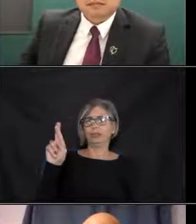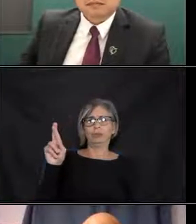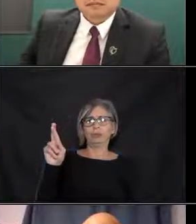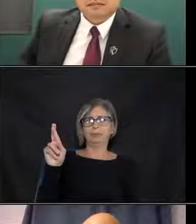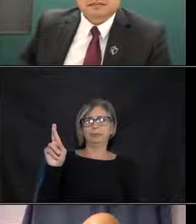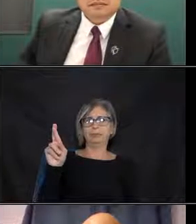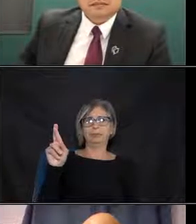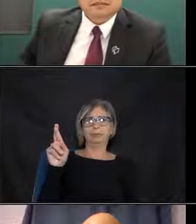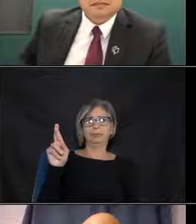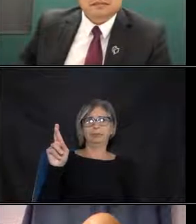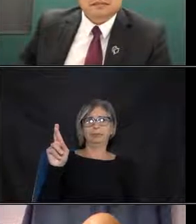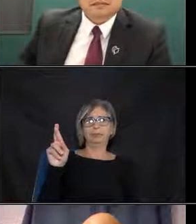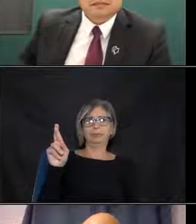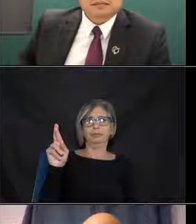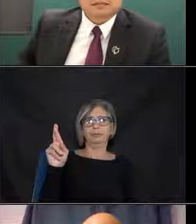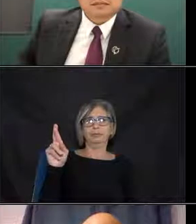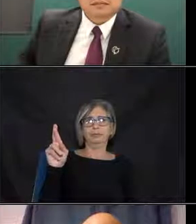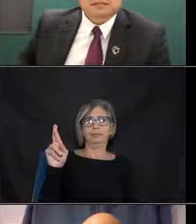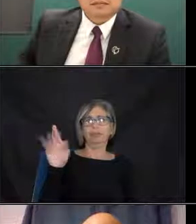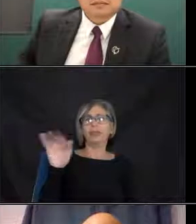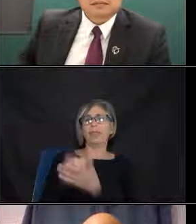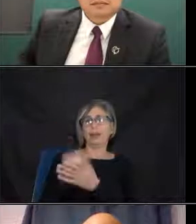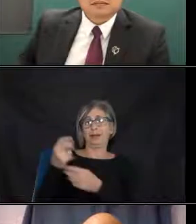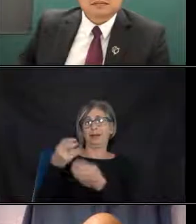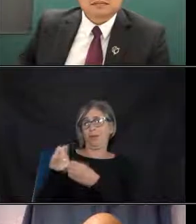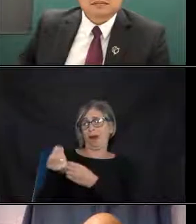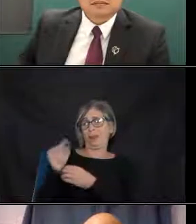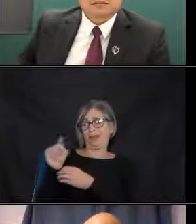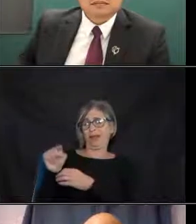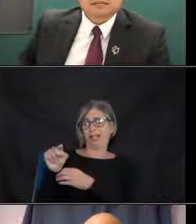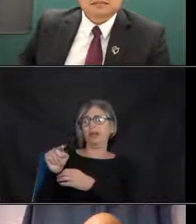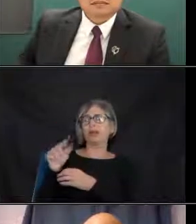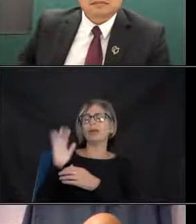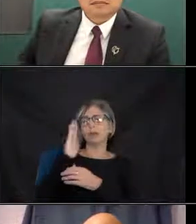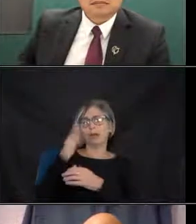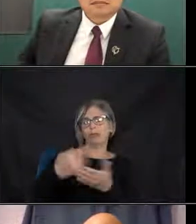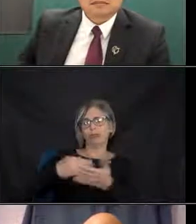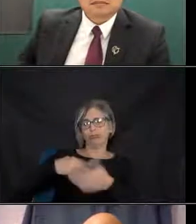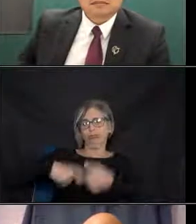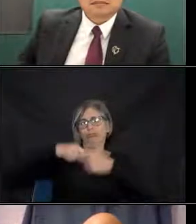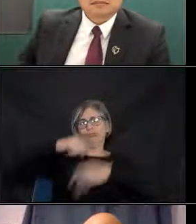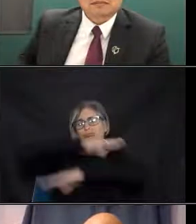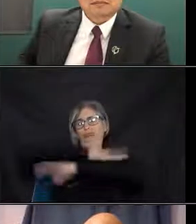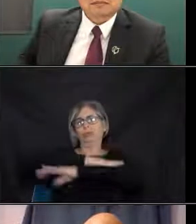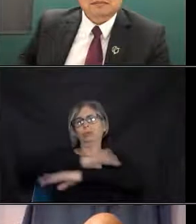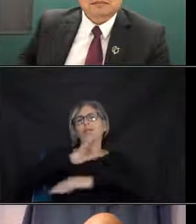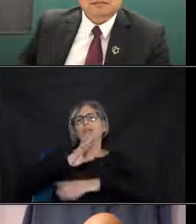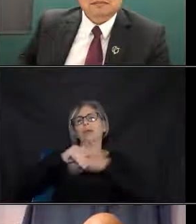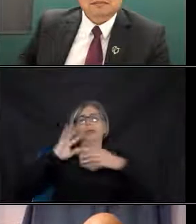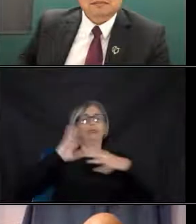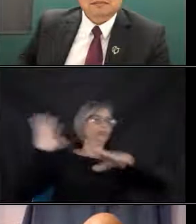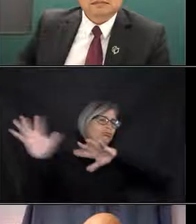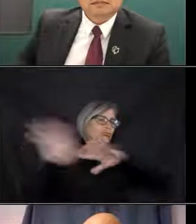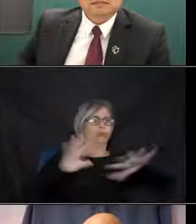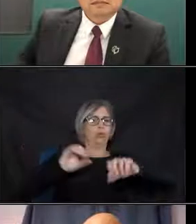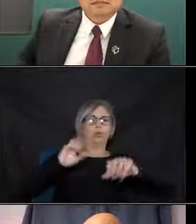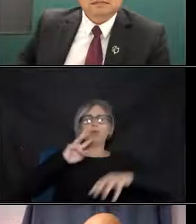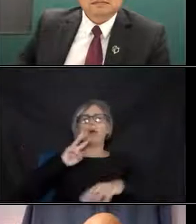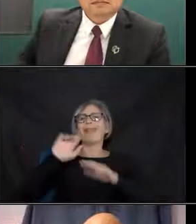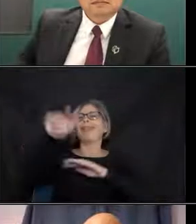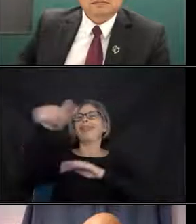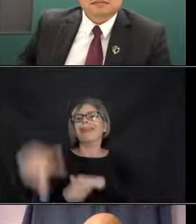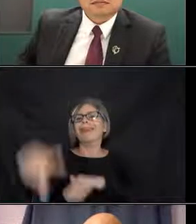Okay. All right. And so I'd like to finish this, the tabling, and then we can talk about stormwater a little bit later.